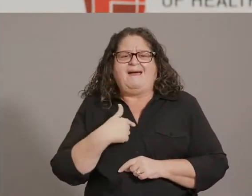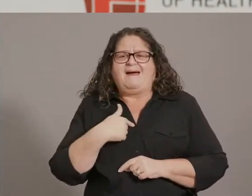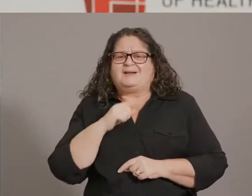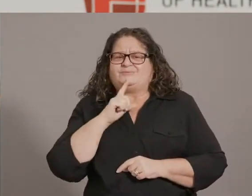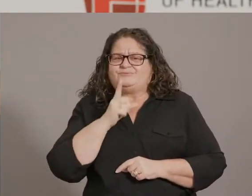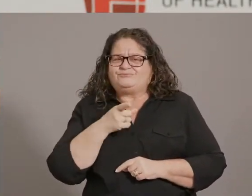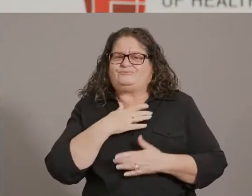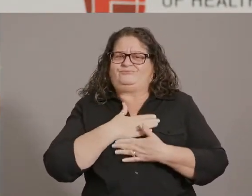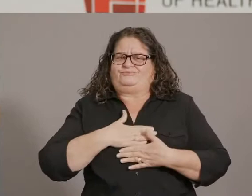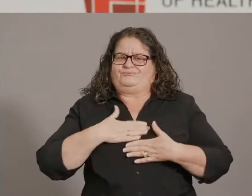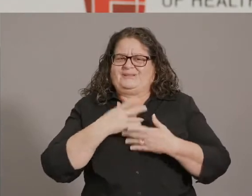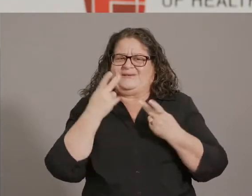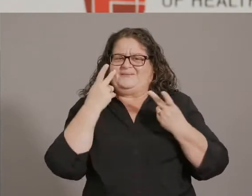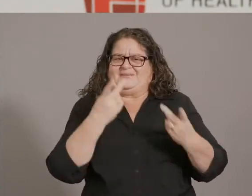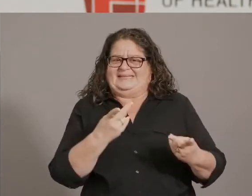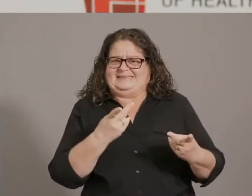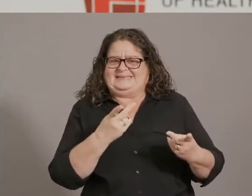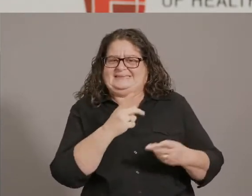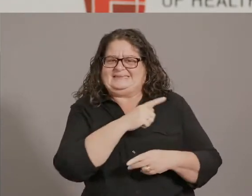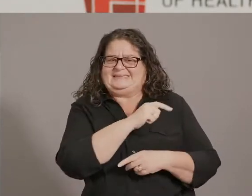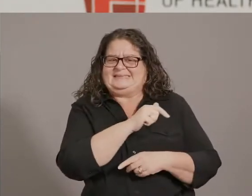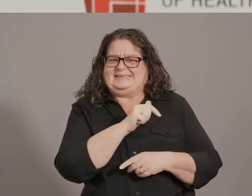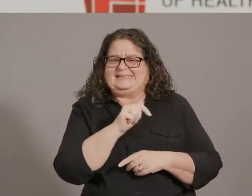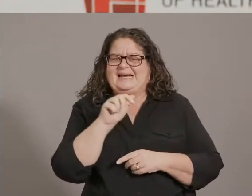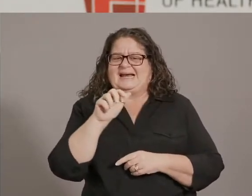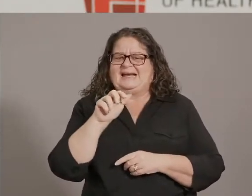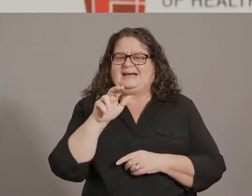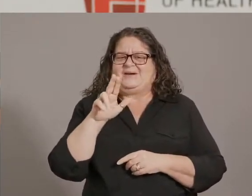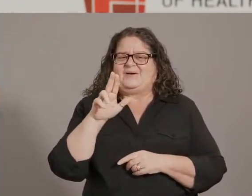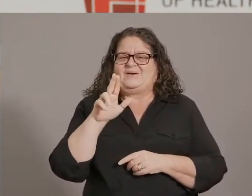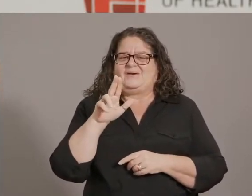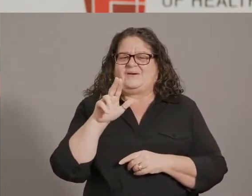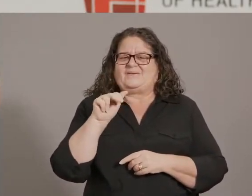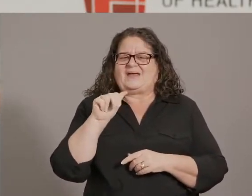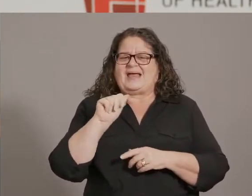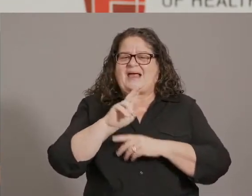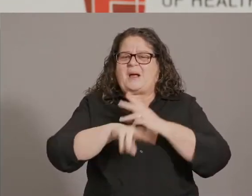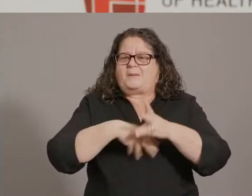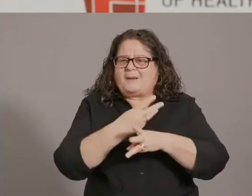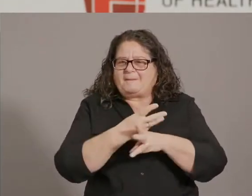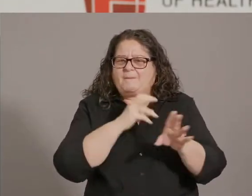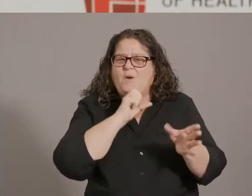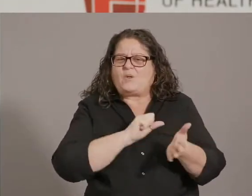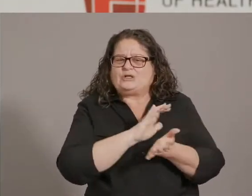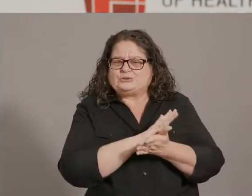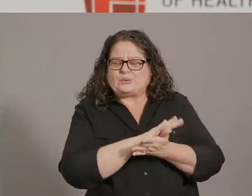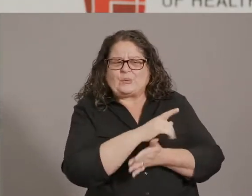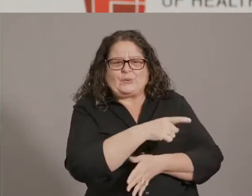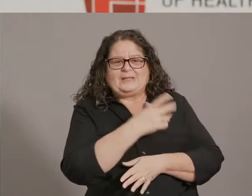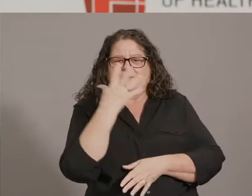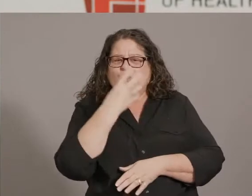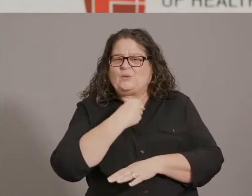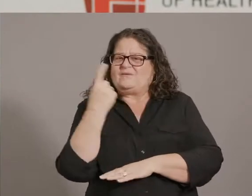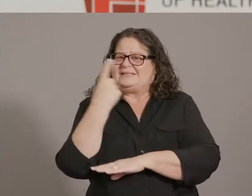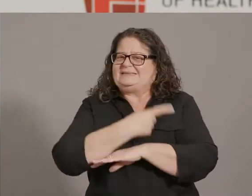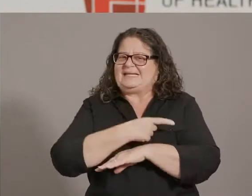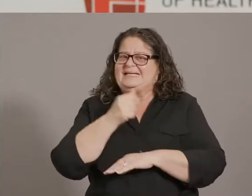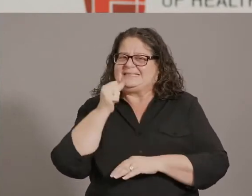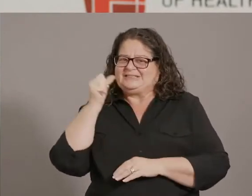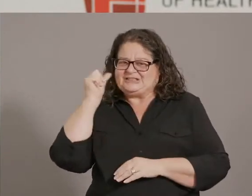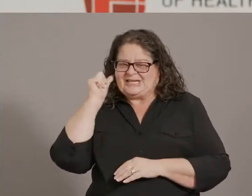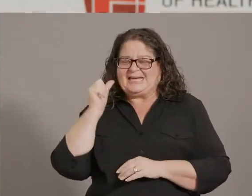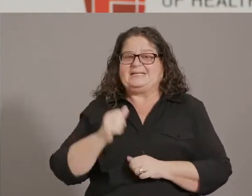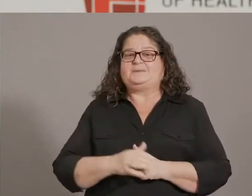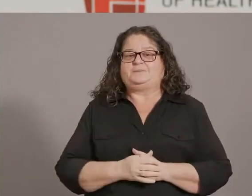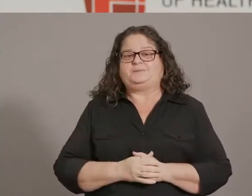it? It really was. I'd like to think if I grew up in Arizona, I would have been a wildcat as well. Oh, you can't say that up here.